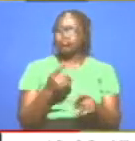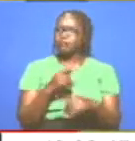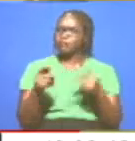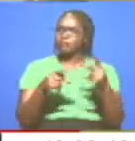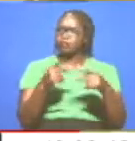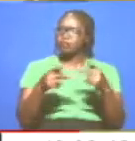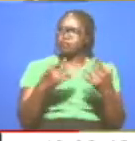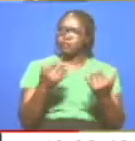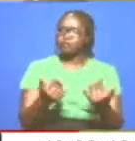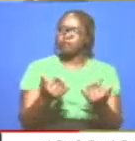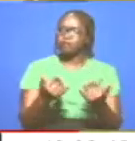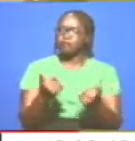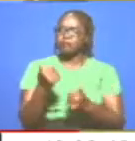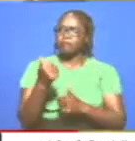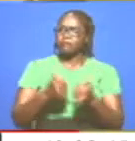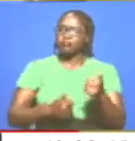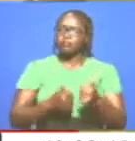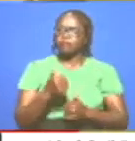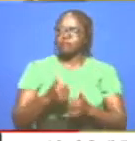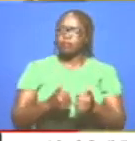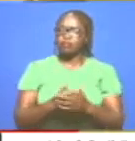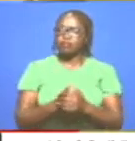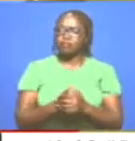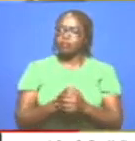for the current national team? I think